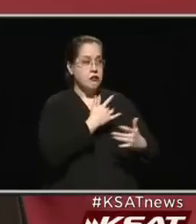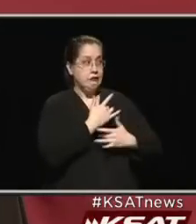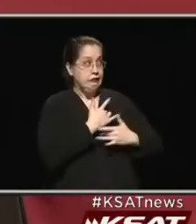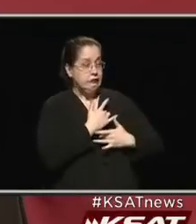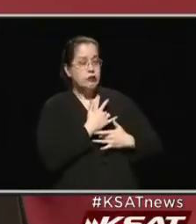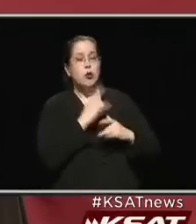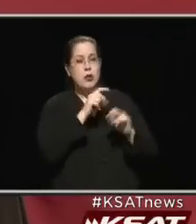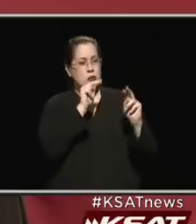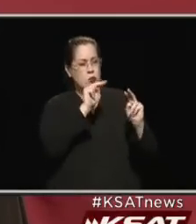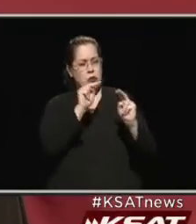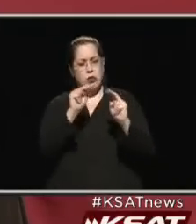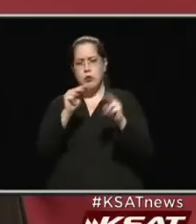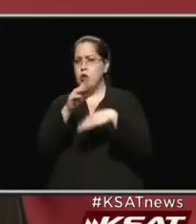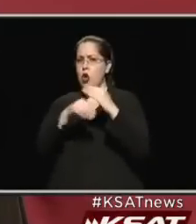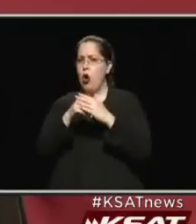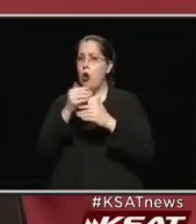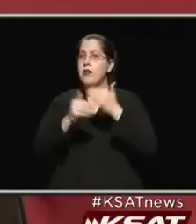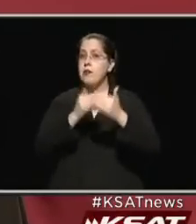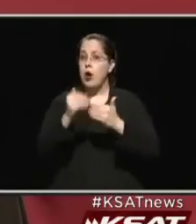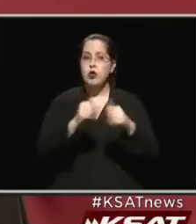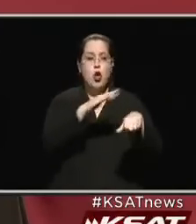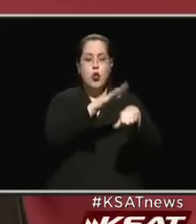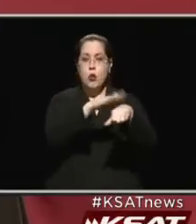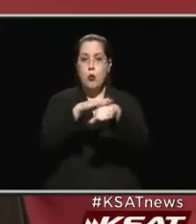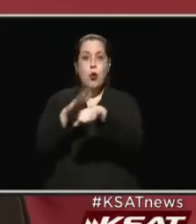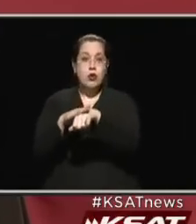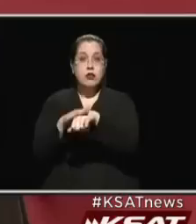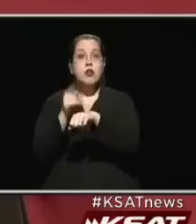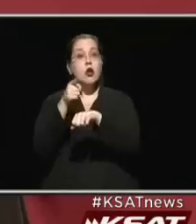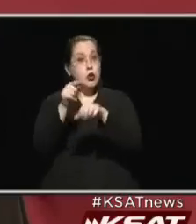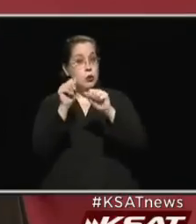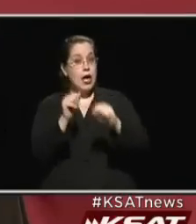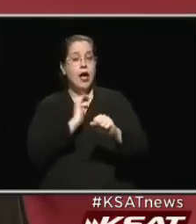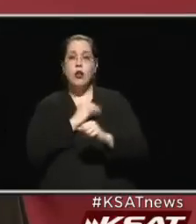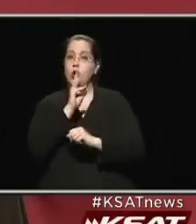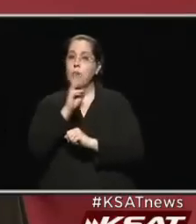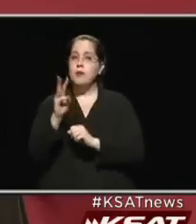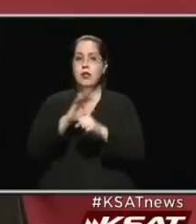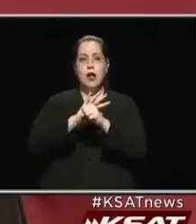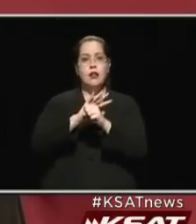watch all of the progress and warning indicators. You can do so on our website,